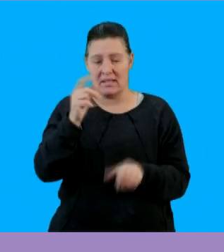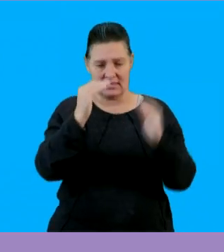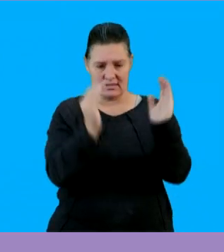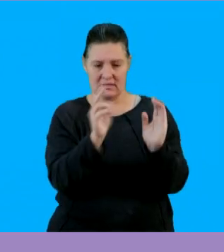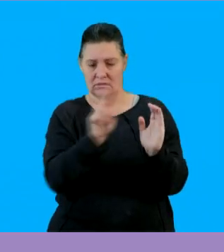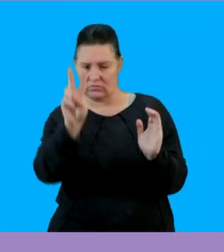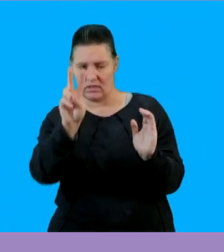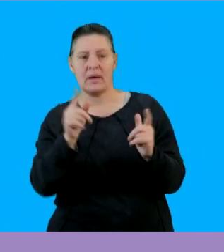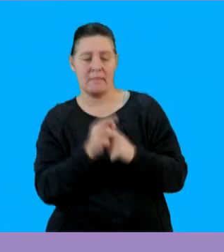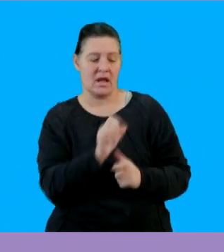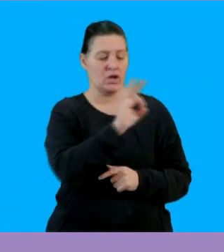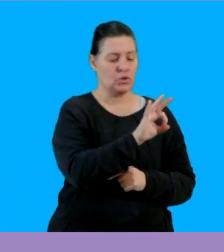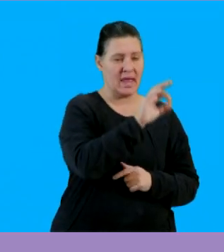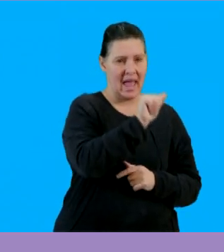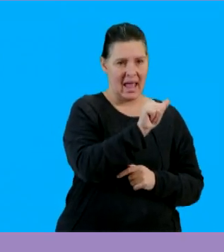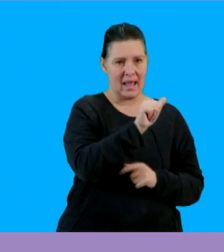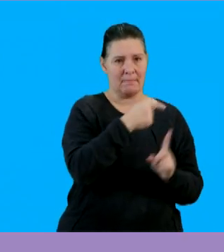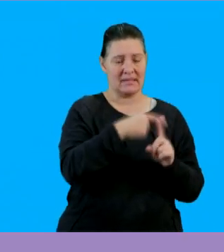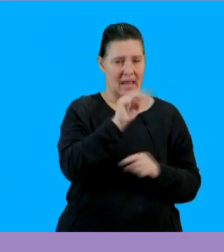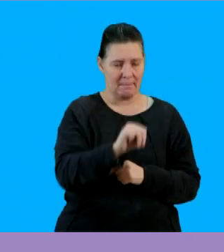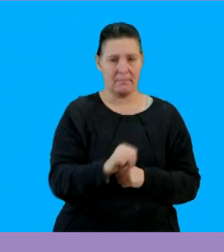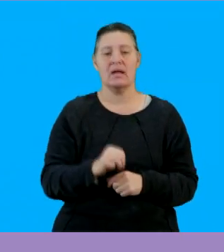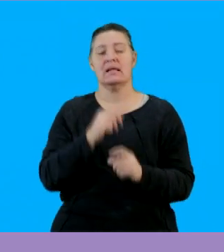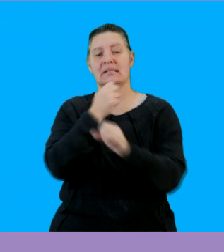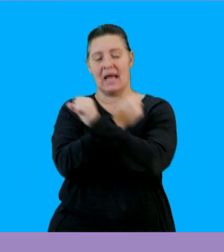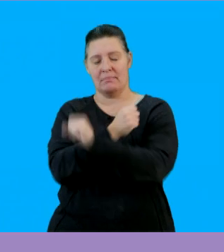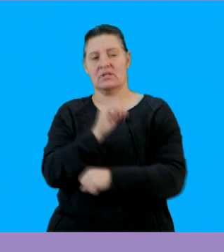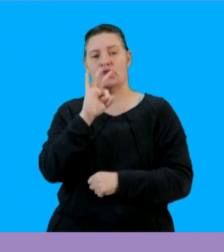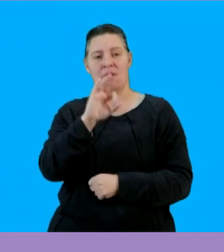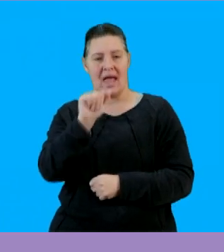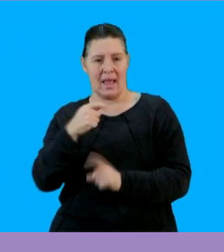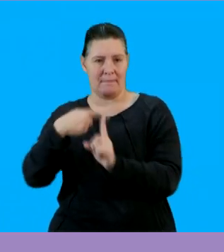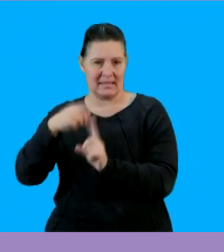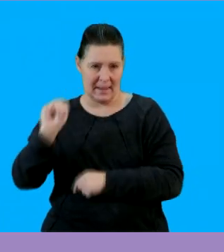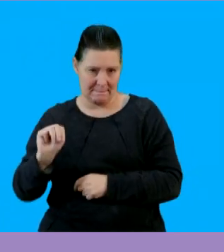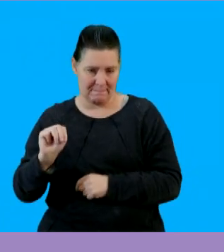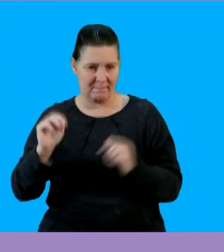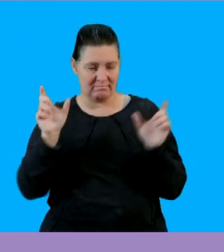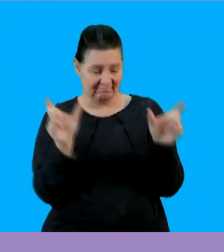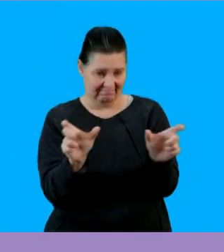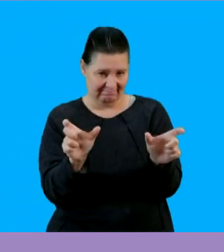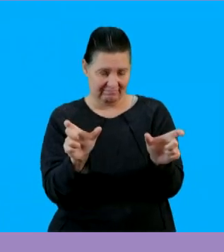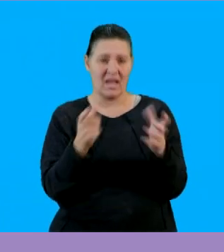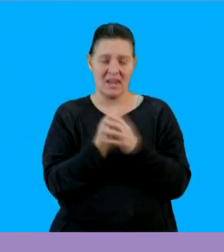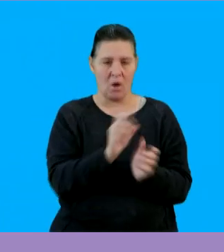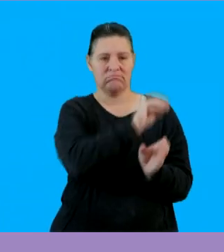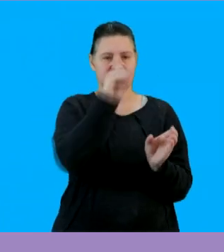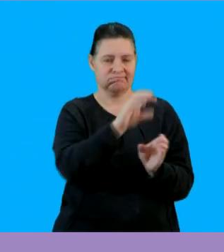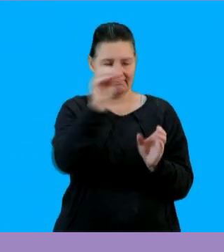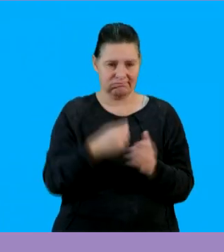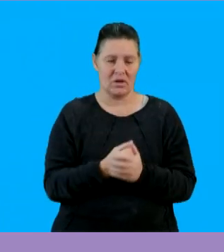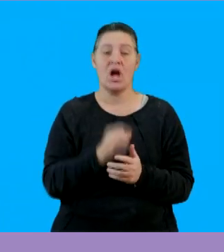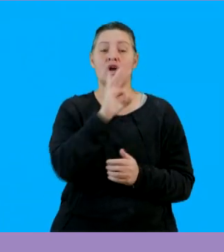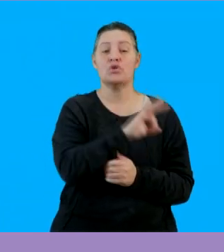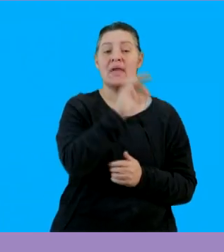binomial twice. So that is 3a plus m multiplied by 3a plus m. So